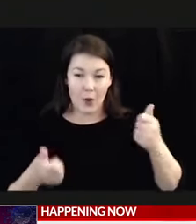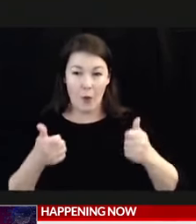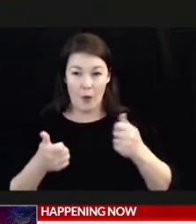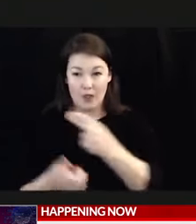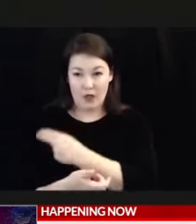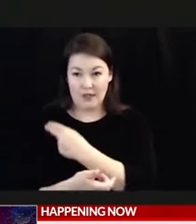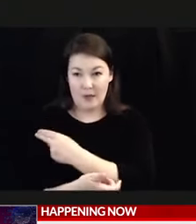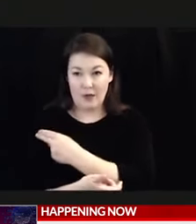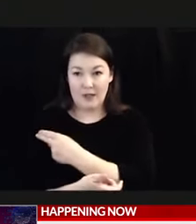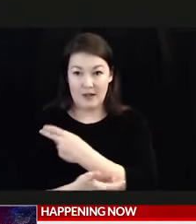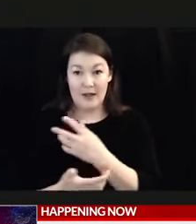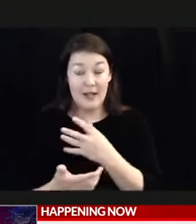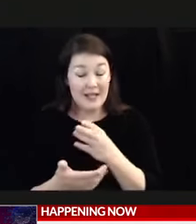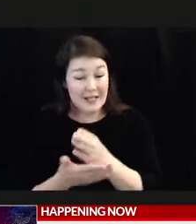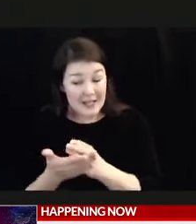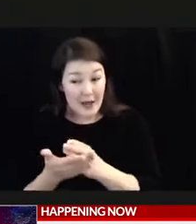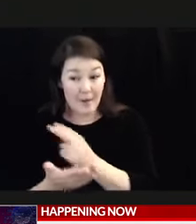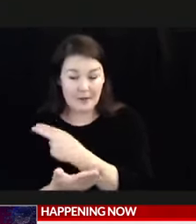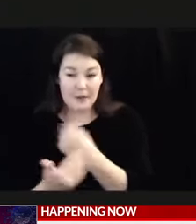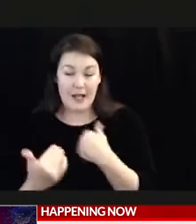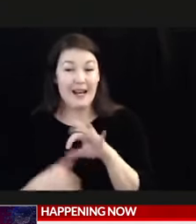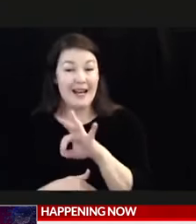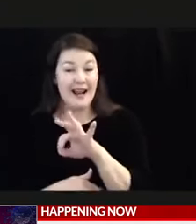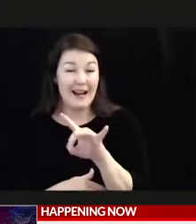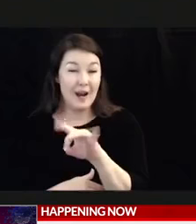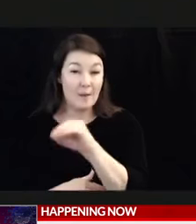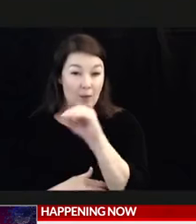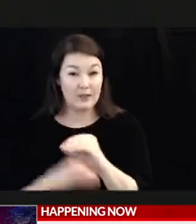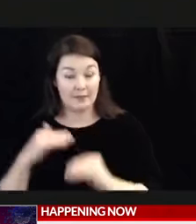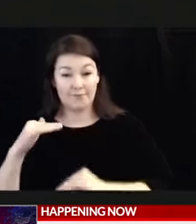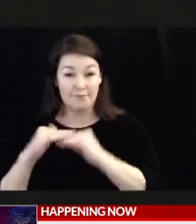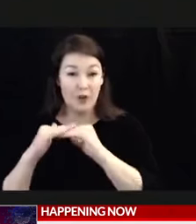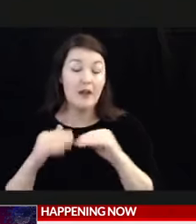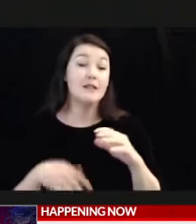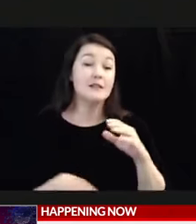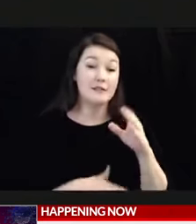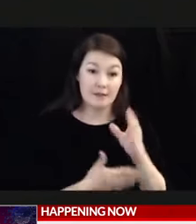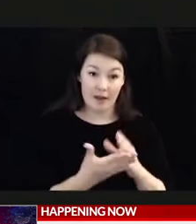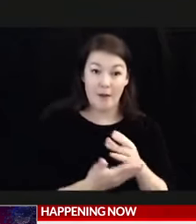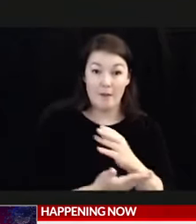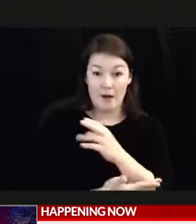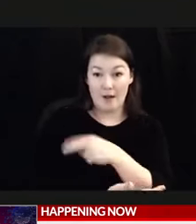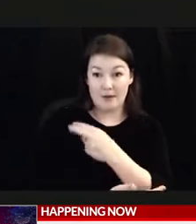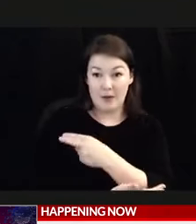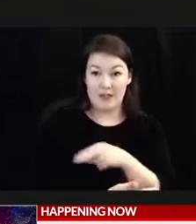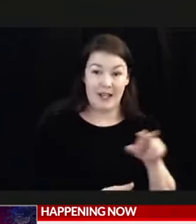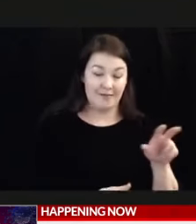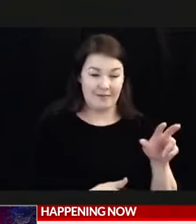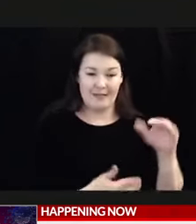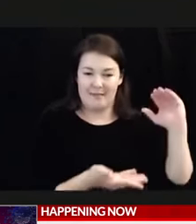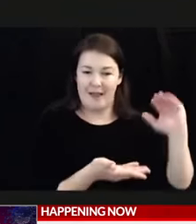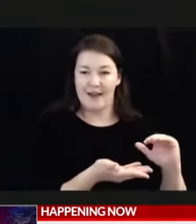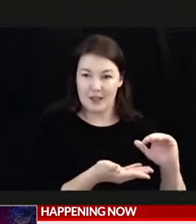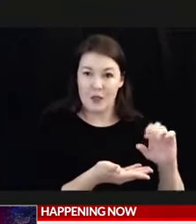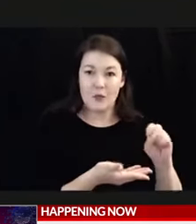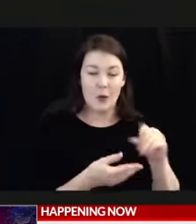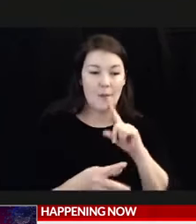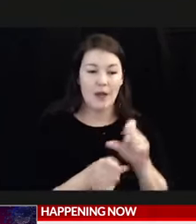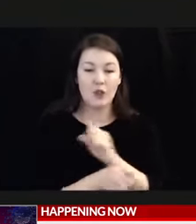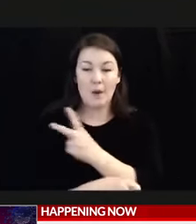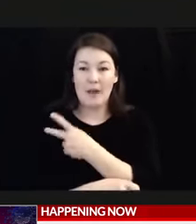there's some hospitals at 98% and some at 85%. And so we are going to be more active in making sure that patients get